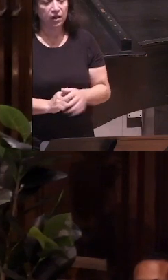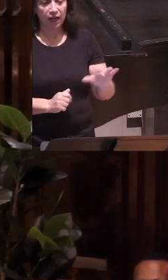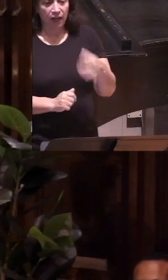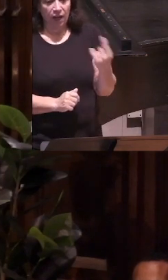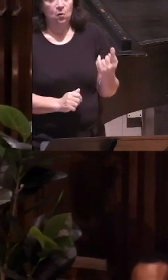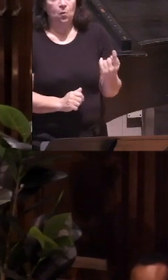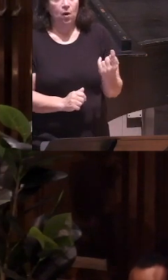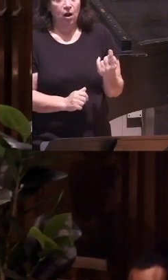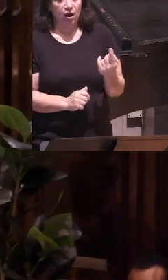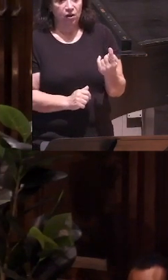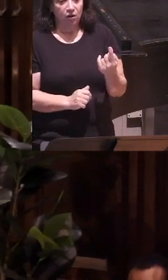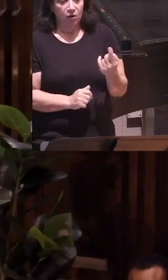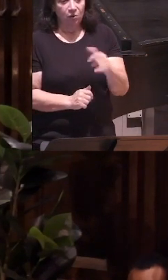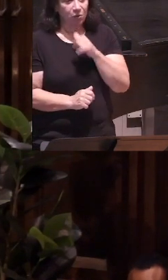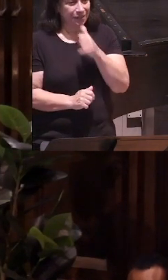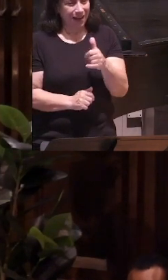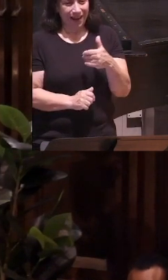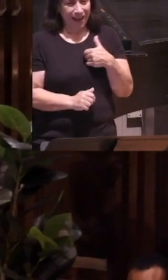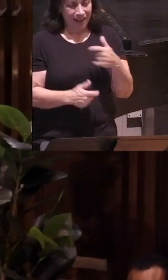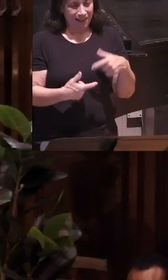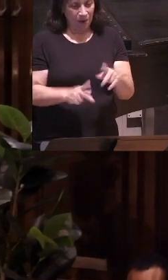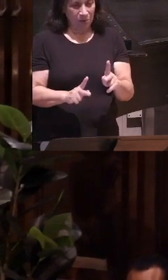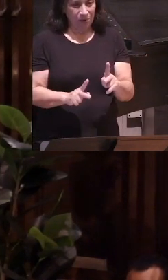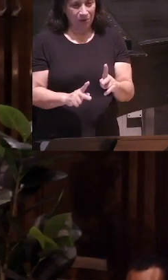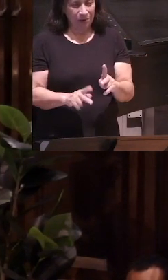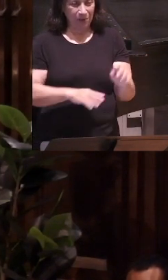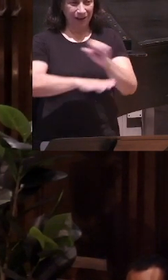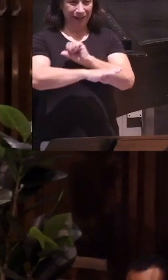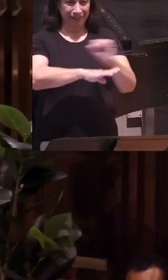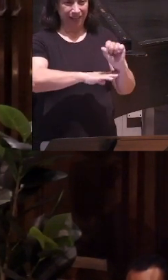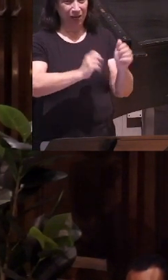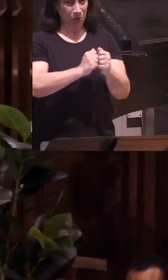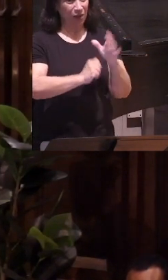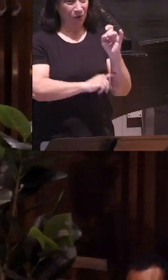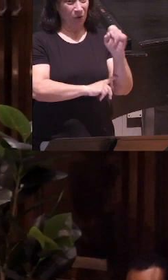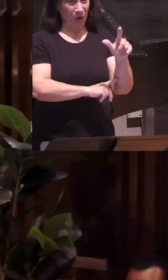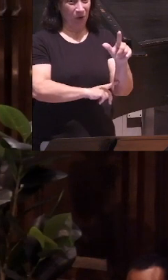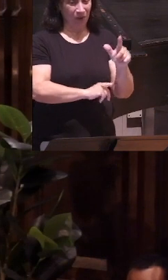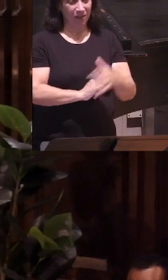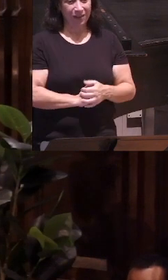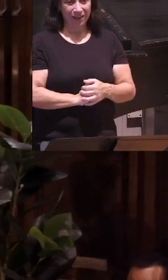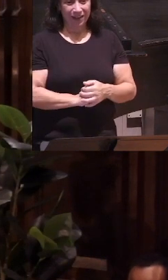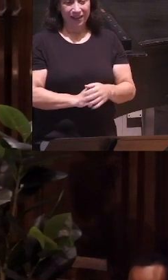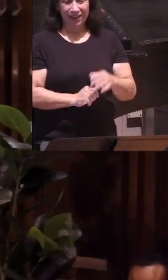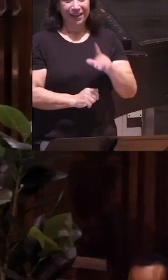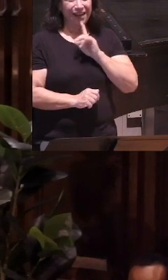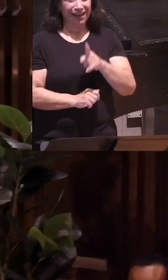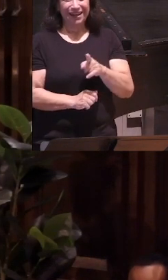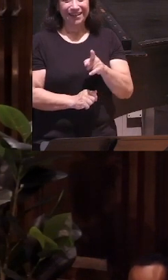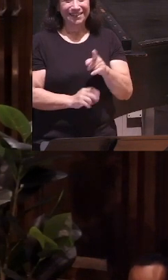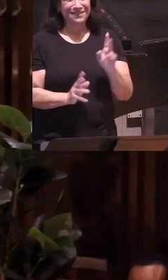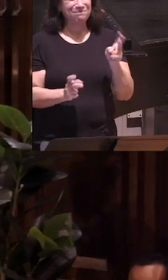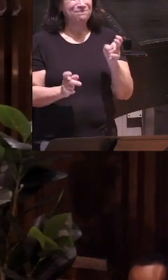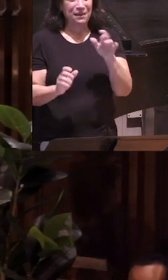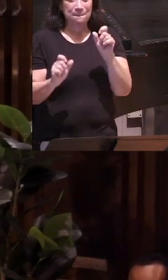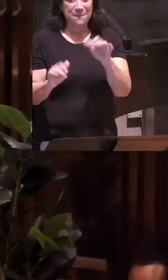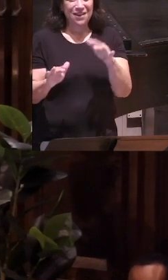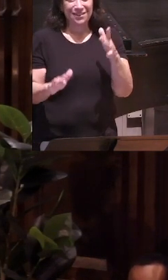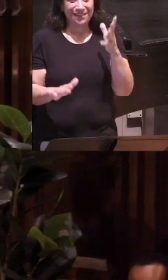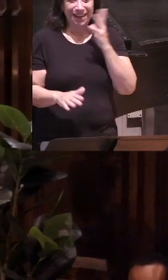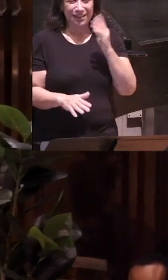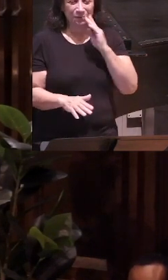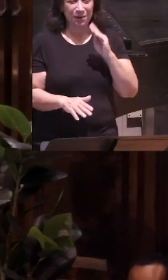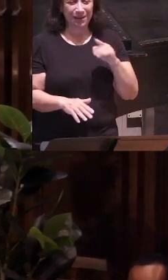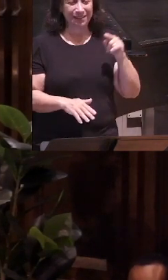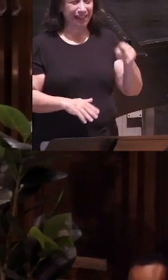Anyone who has not had the opportunity of being on stage with Earl, it is a magical experience. He lit